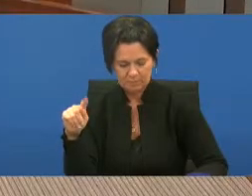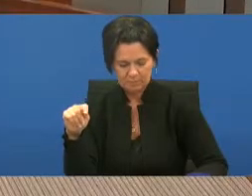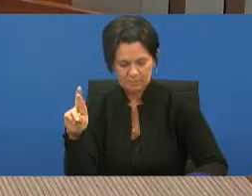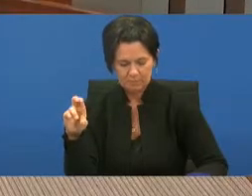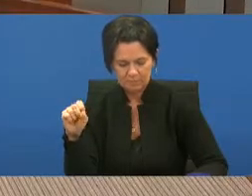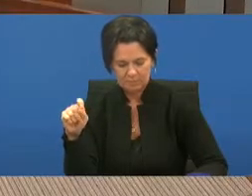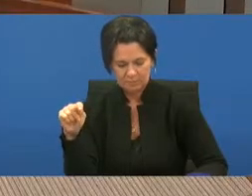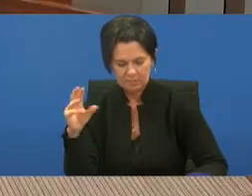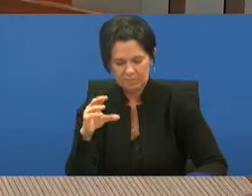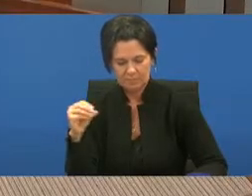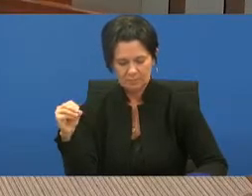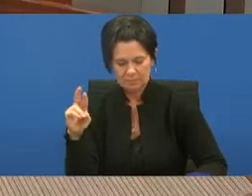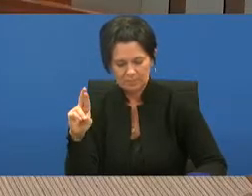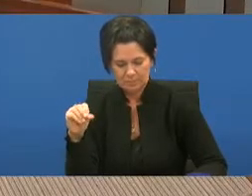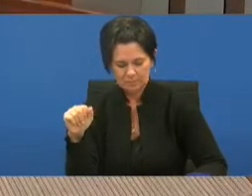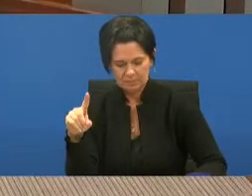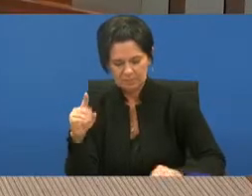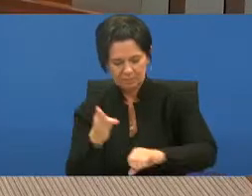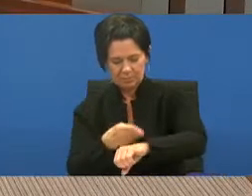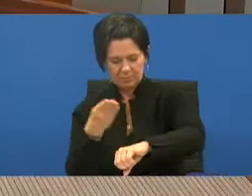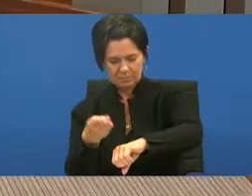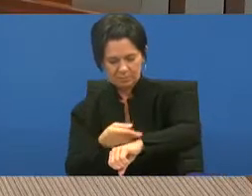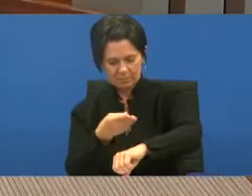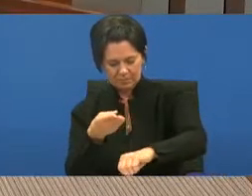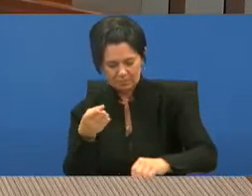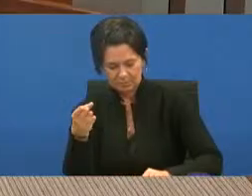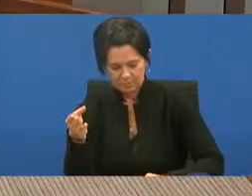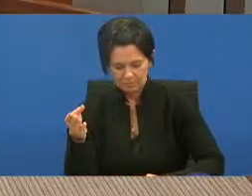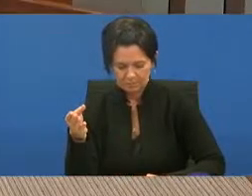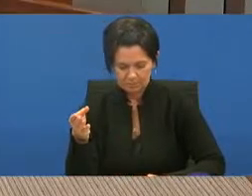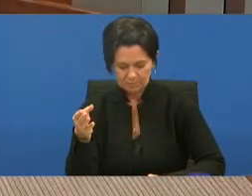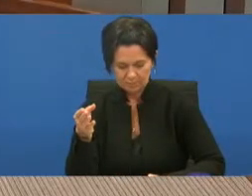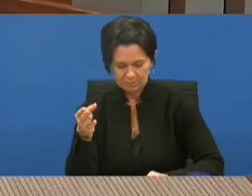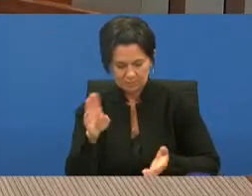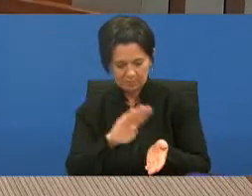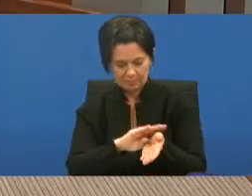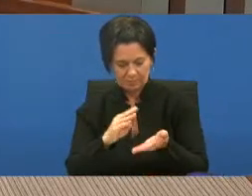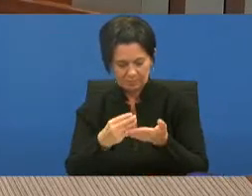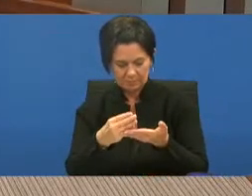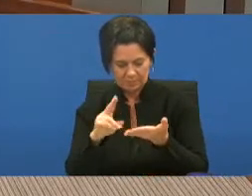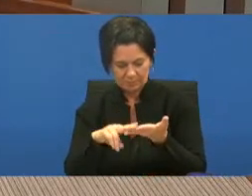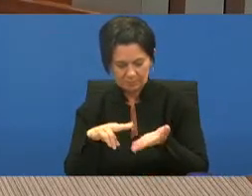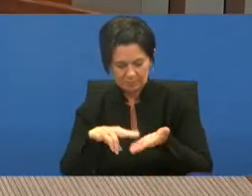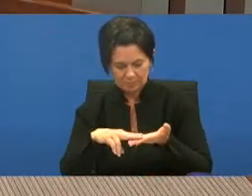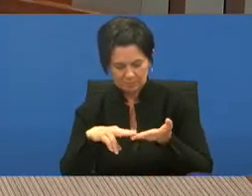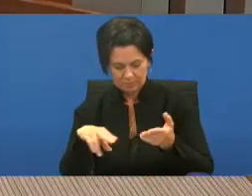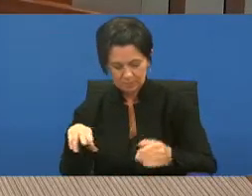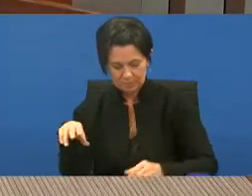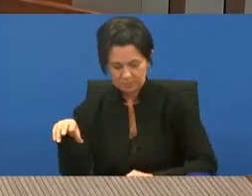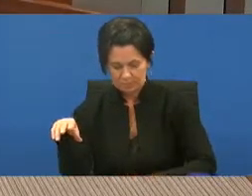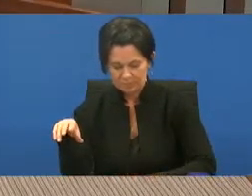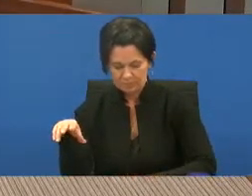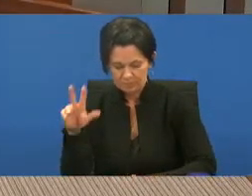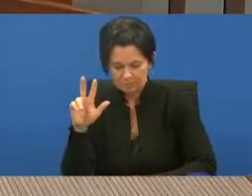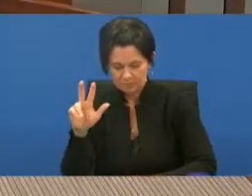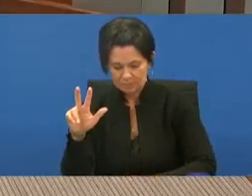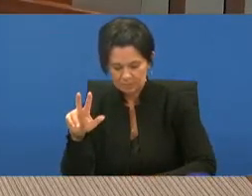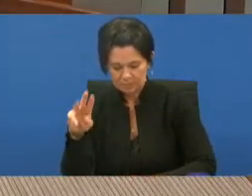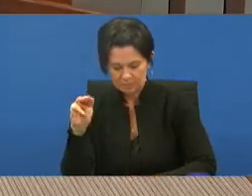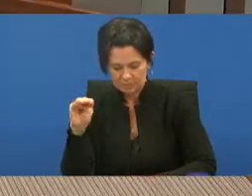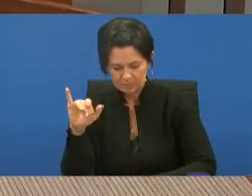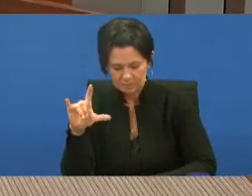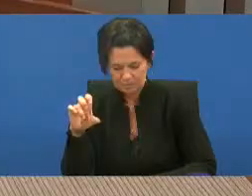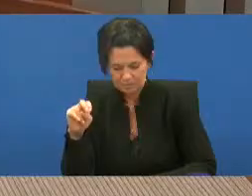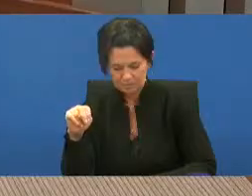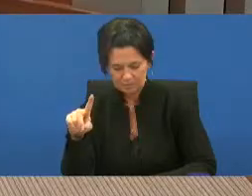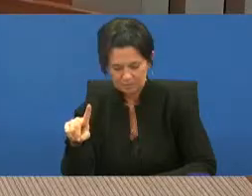Road Rehabilitation Program Project 19-7, Hollywood Street, Airline the Scenic, and Evangeline Street,